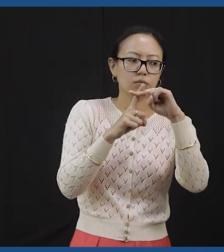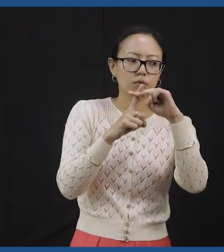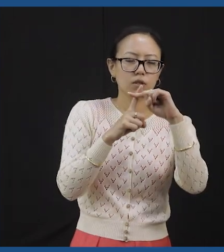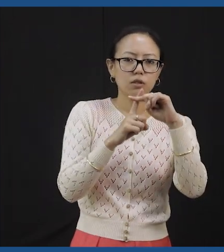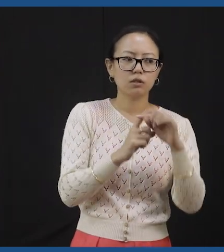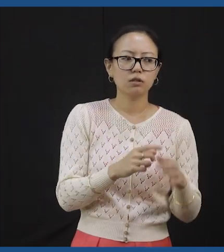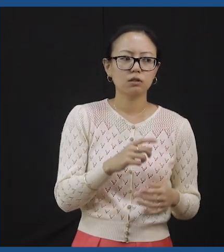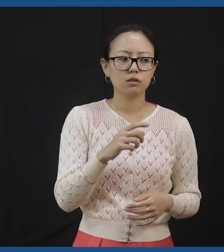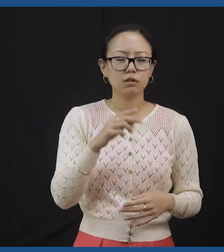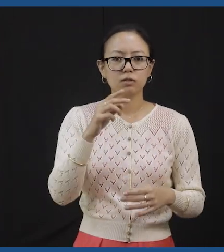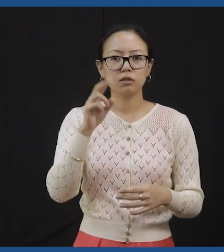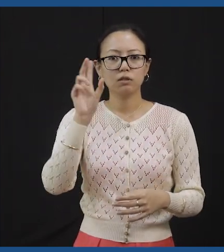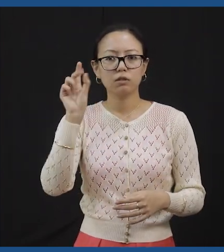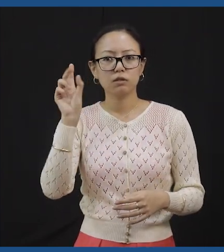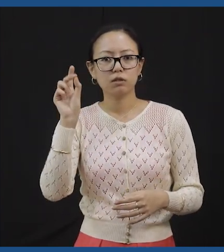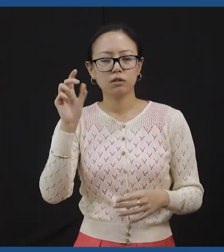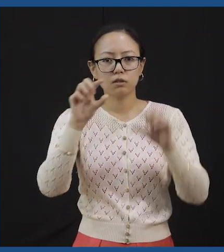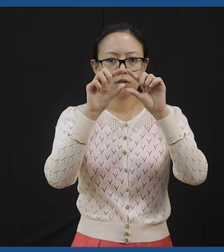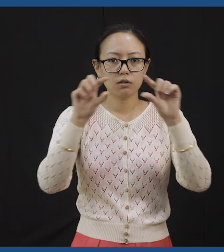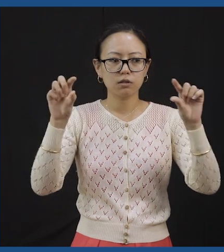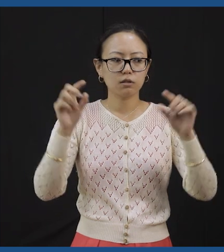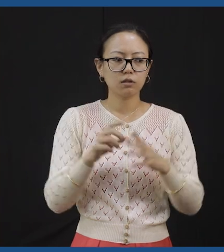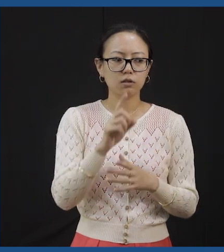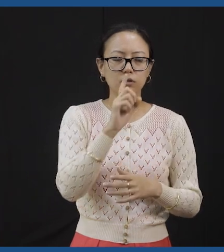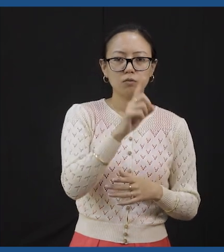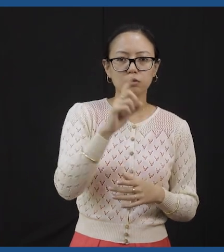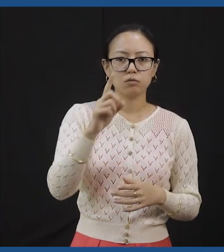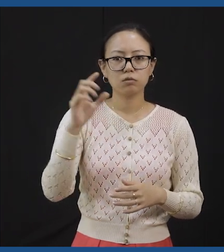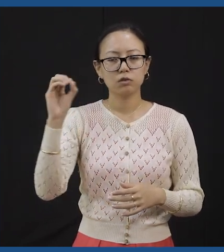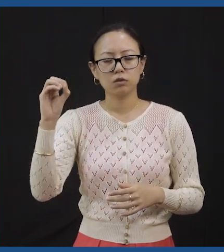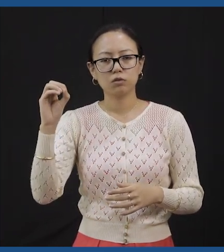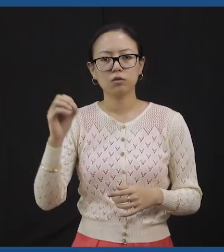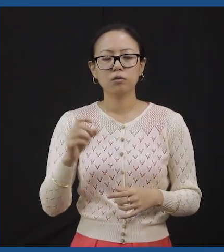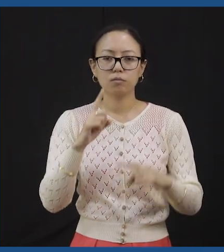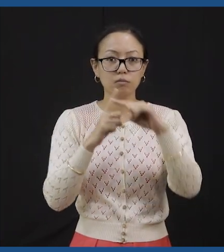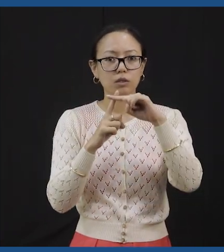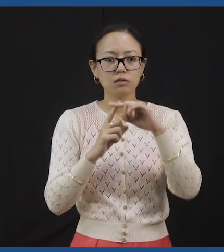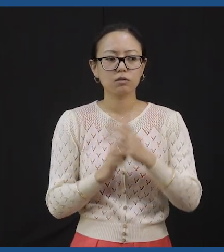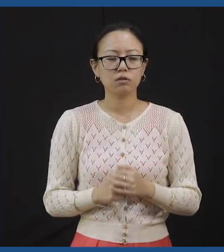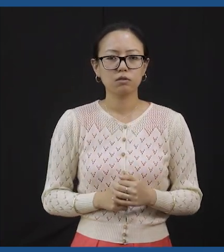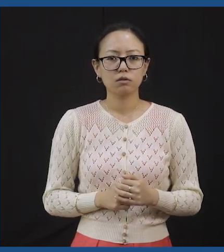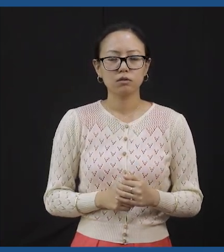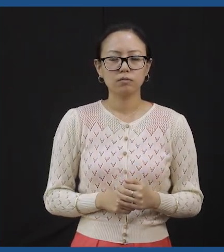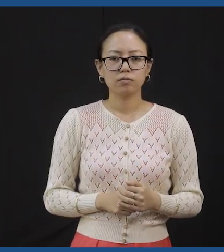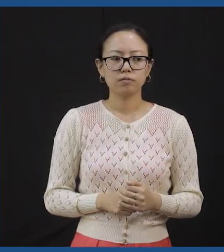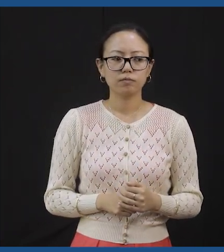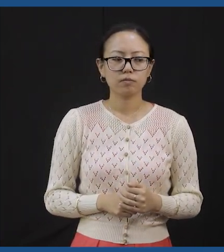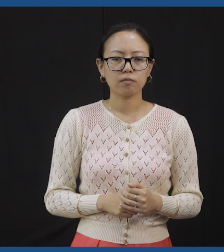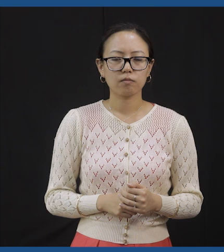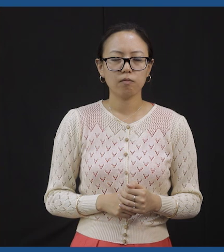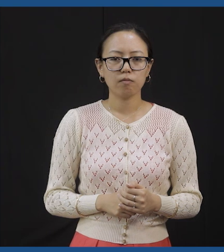the subtrahend will remain at the same place, that is in your second. Now you will add it up, add these